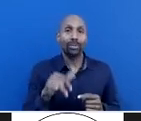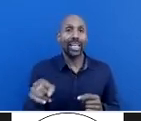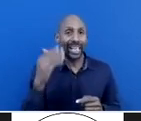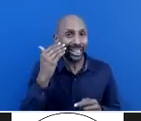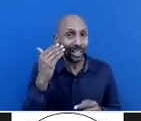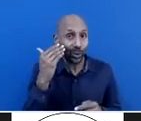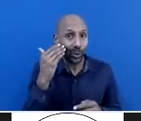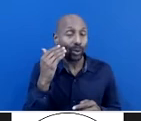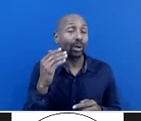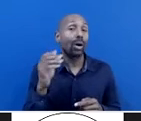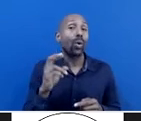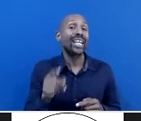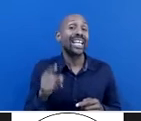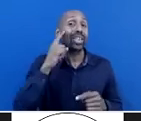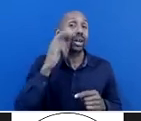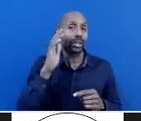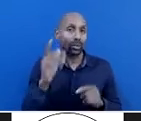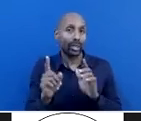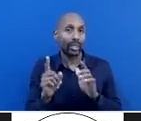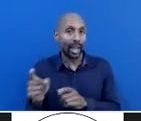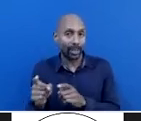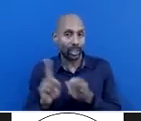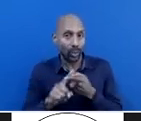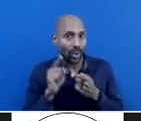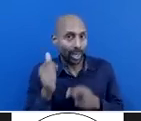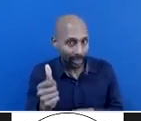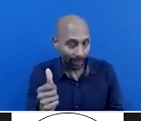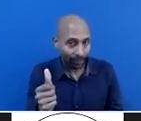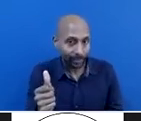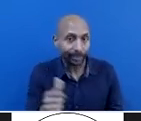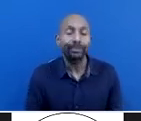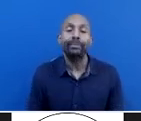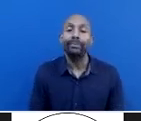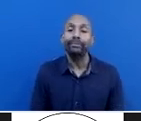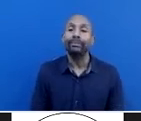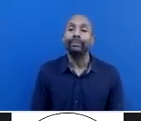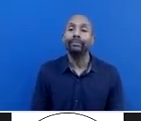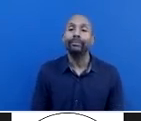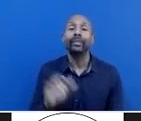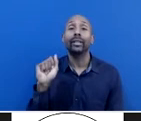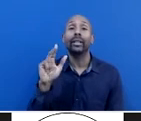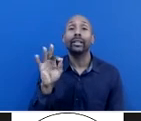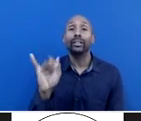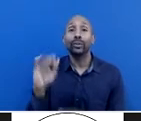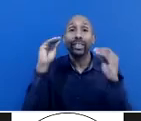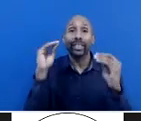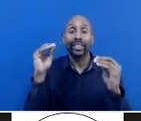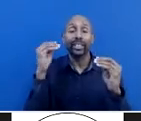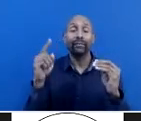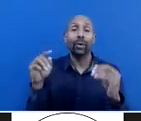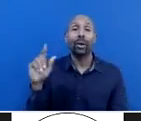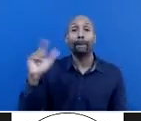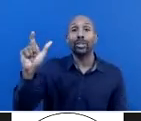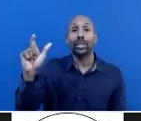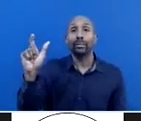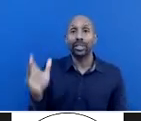In the Sufi teaching of Muslims in West Africa, this is the concept